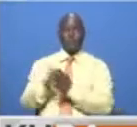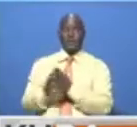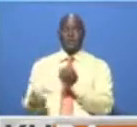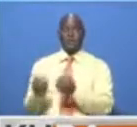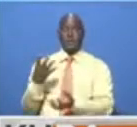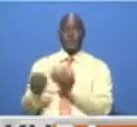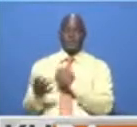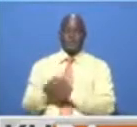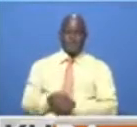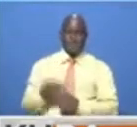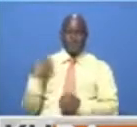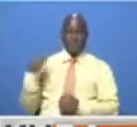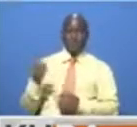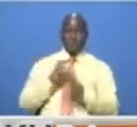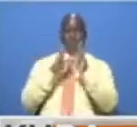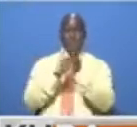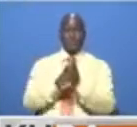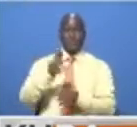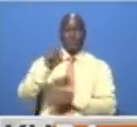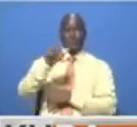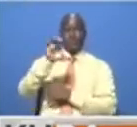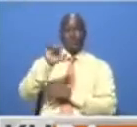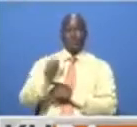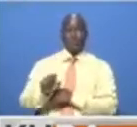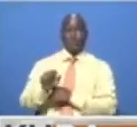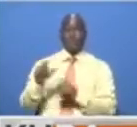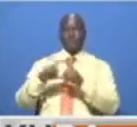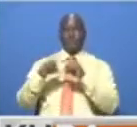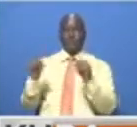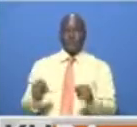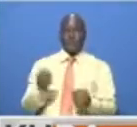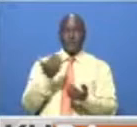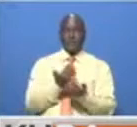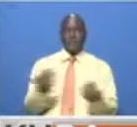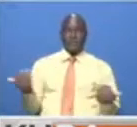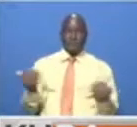Baringo. A recent report by UNICEF Kenya stated that the child